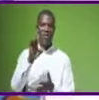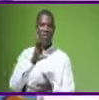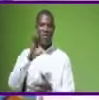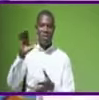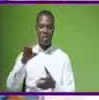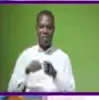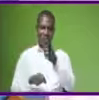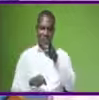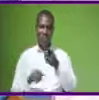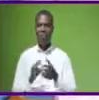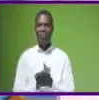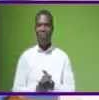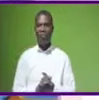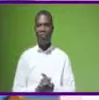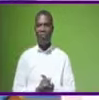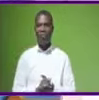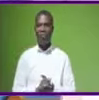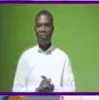Sir. Muda.